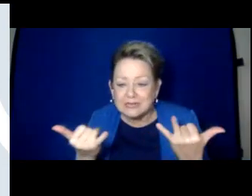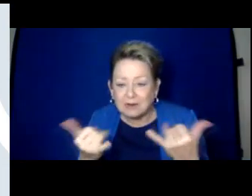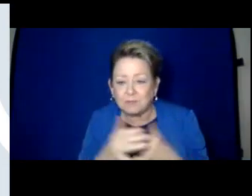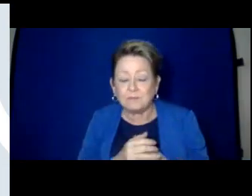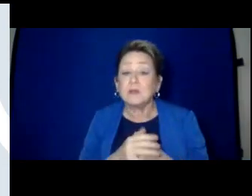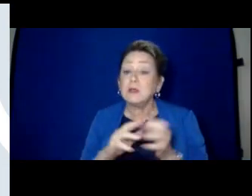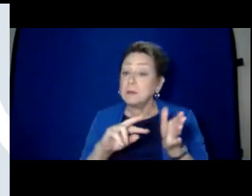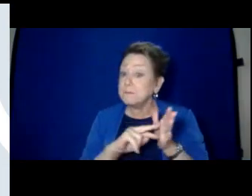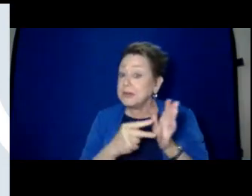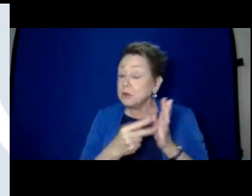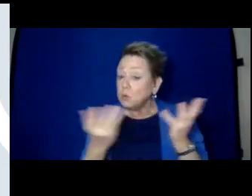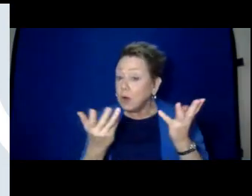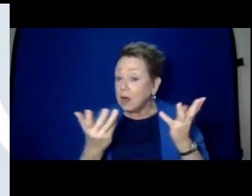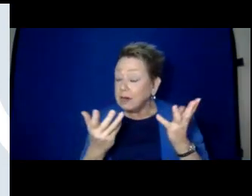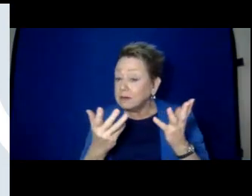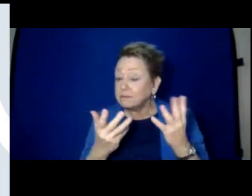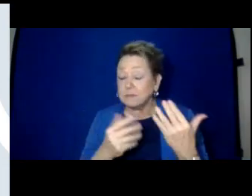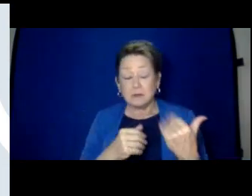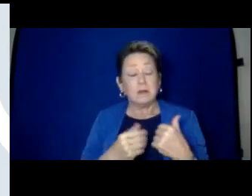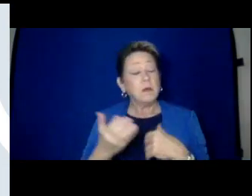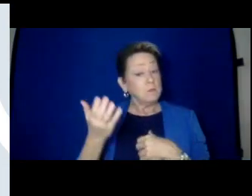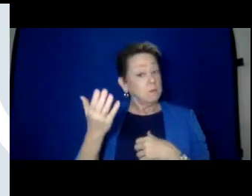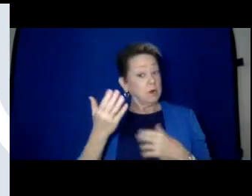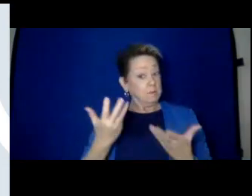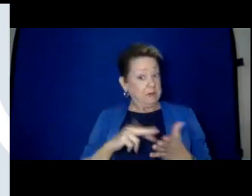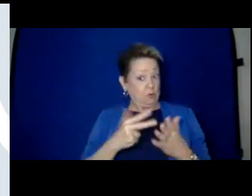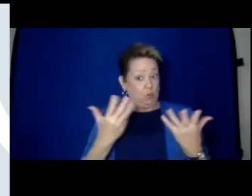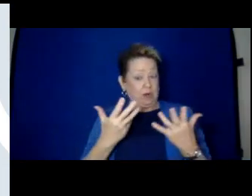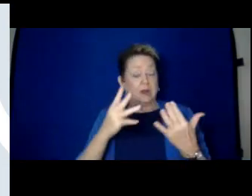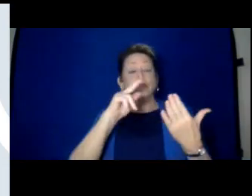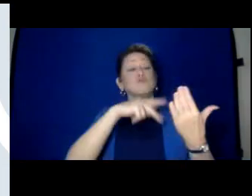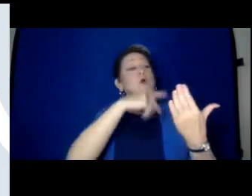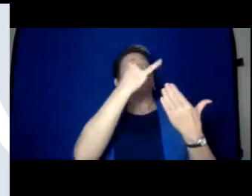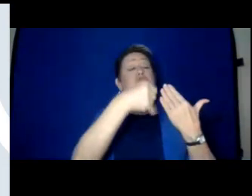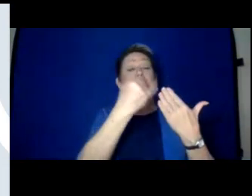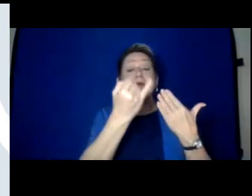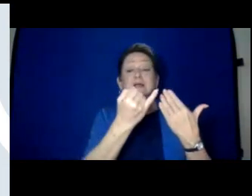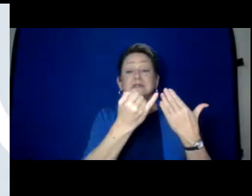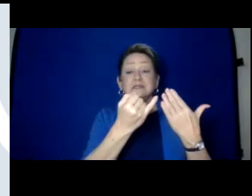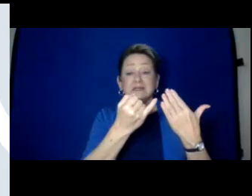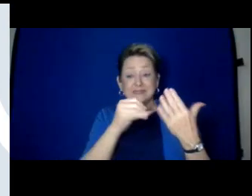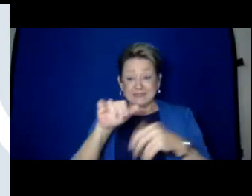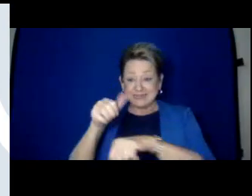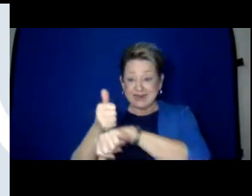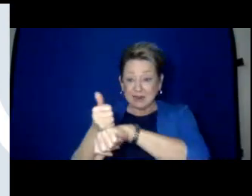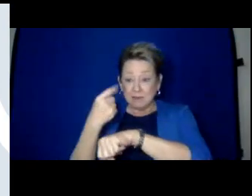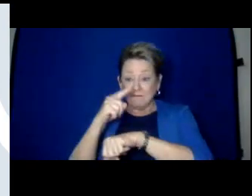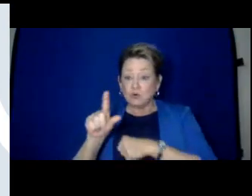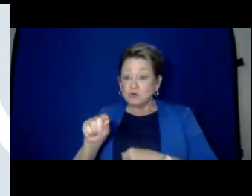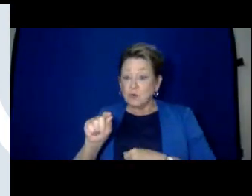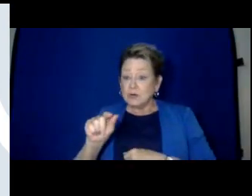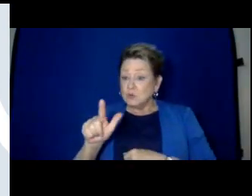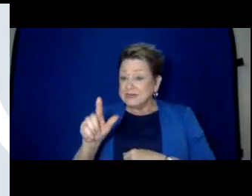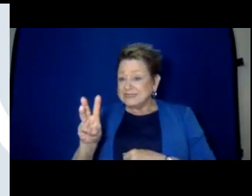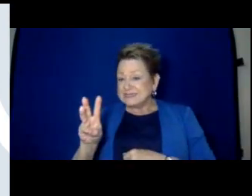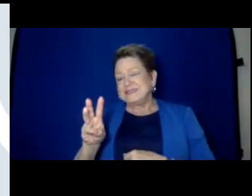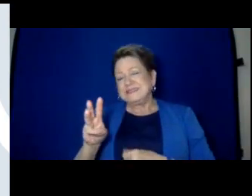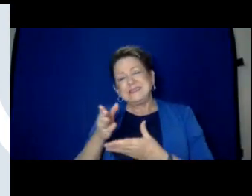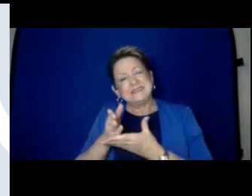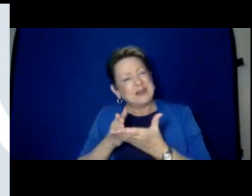that projects we had teed up for capital improvements in fiscal 26 will not happen. Some of them